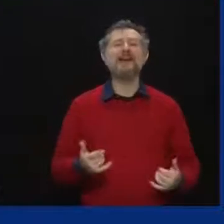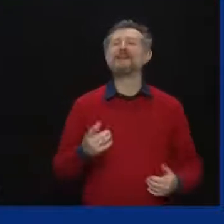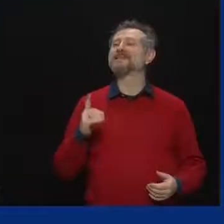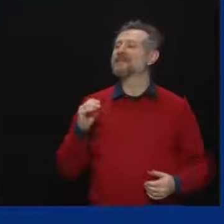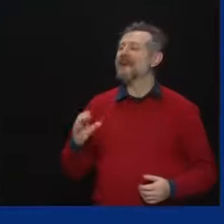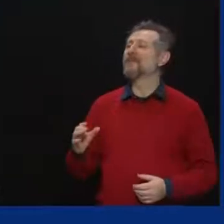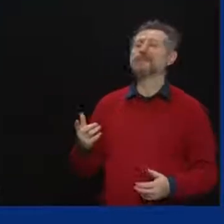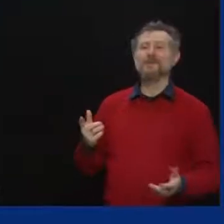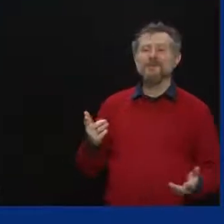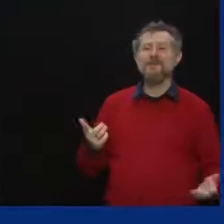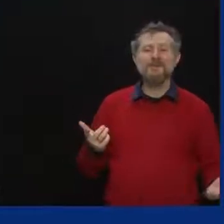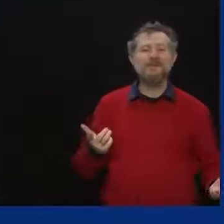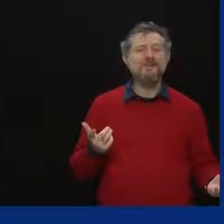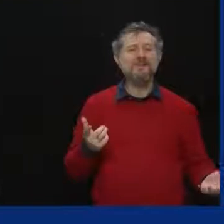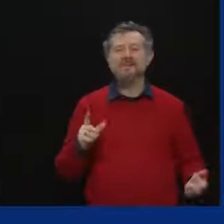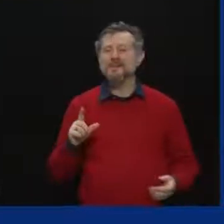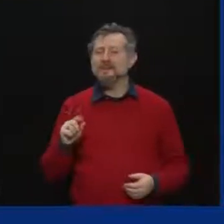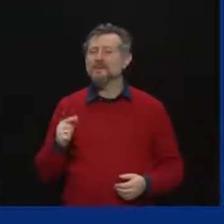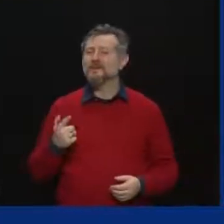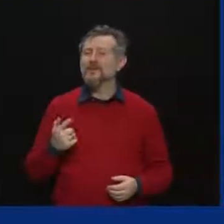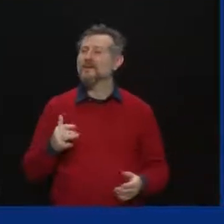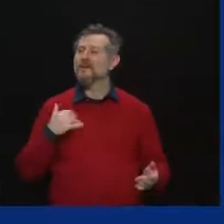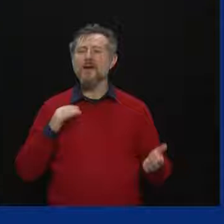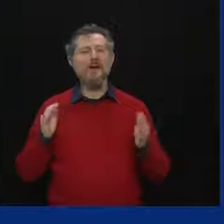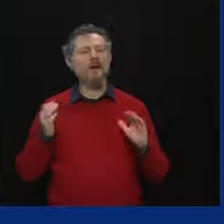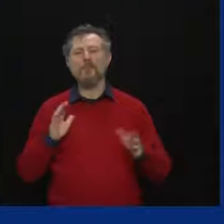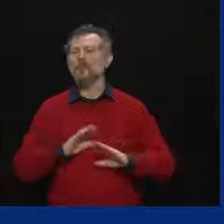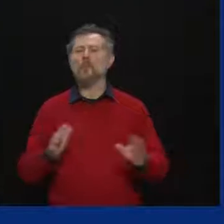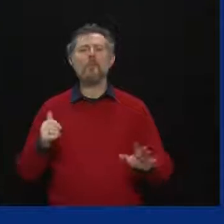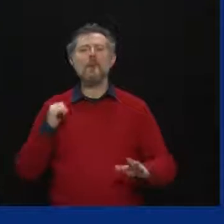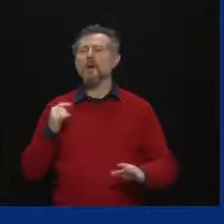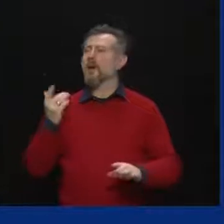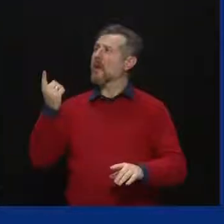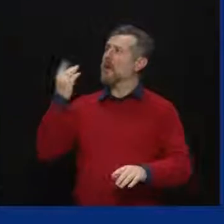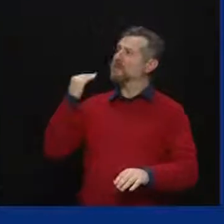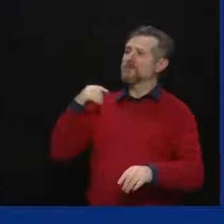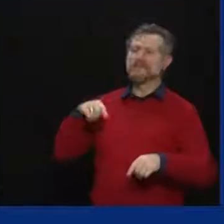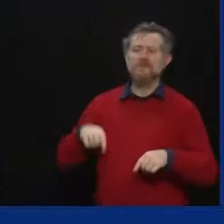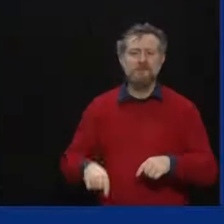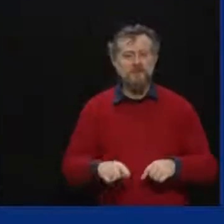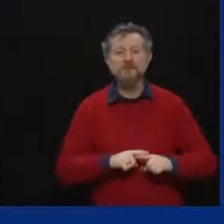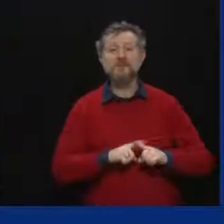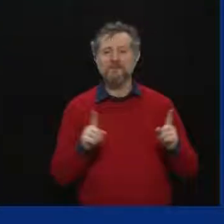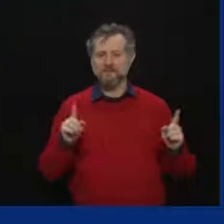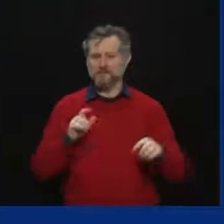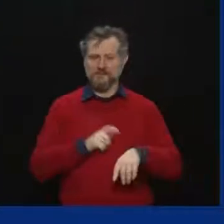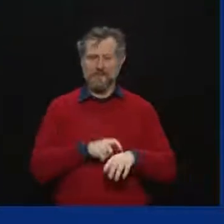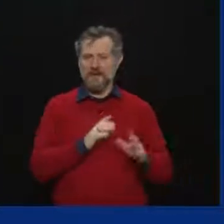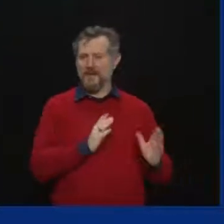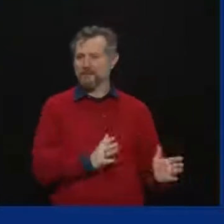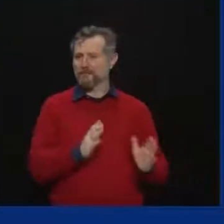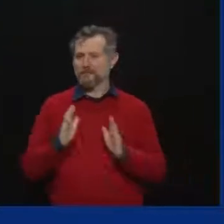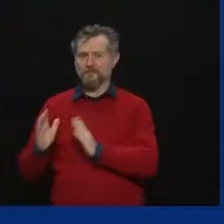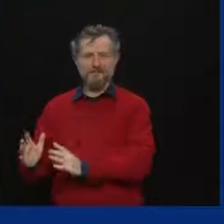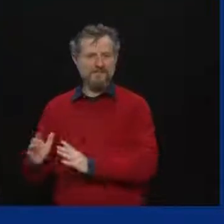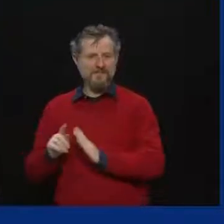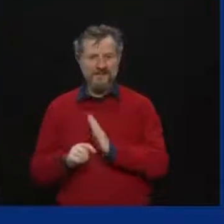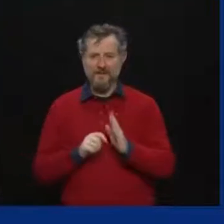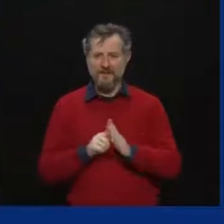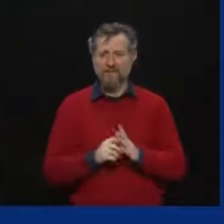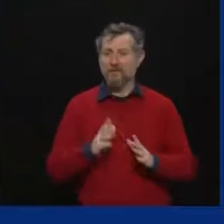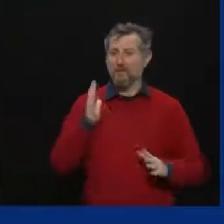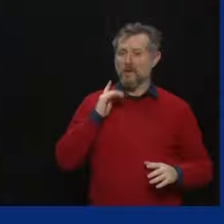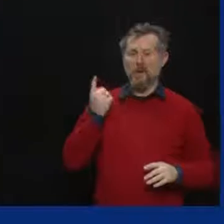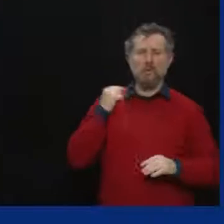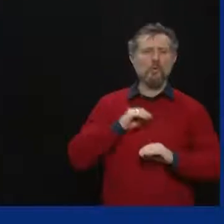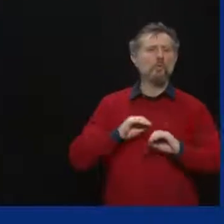even make those comparisons, because they're not comparable to what we went through when we did not have vaccinations